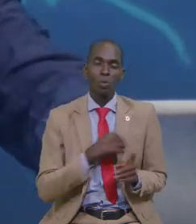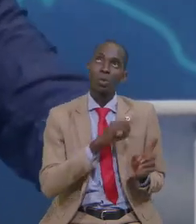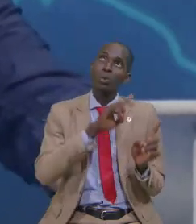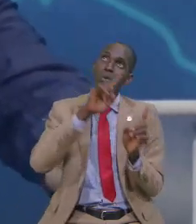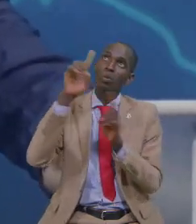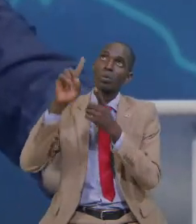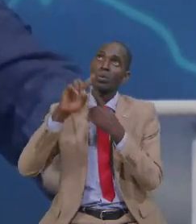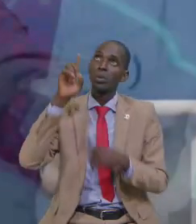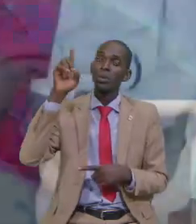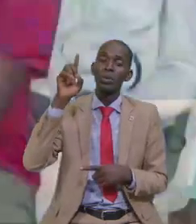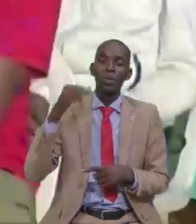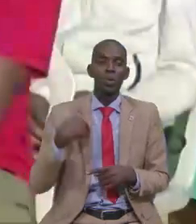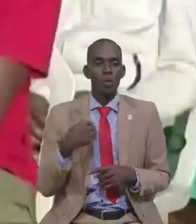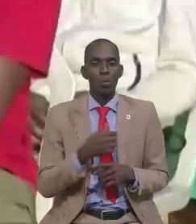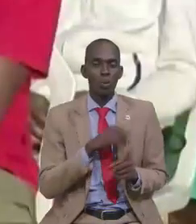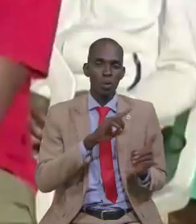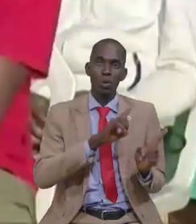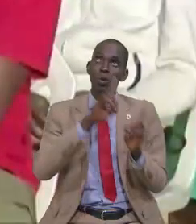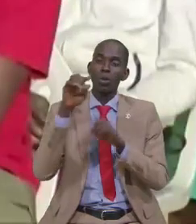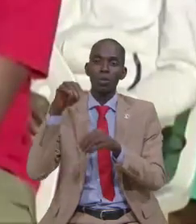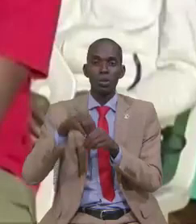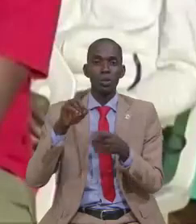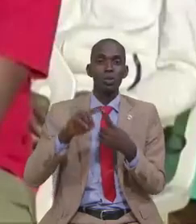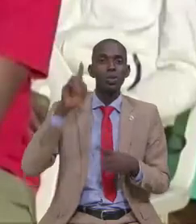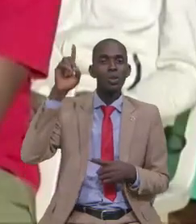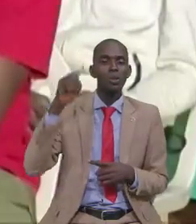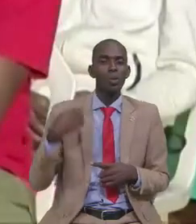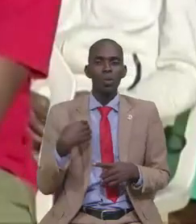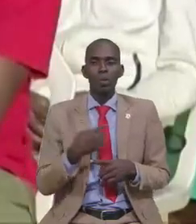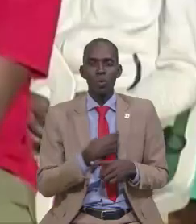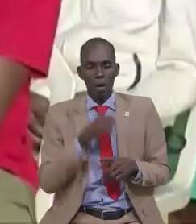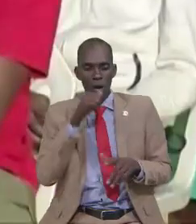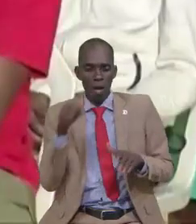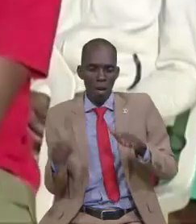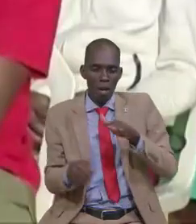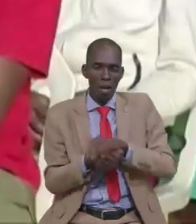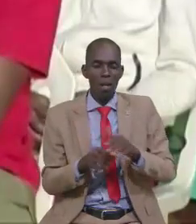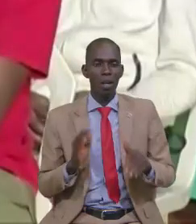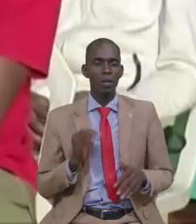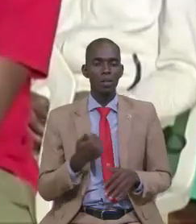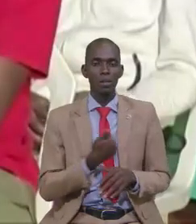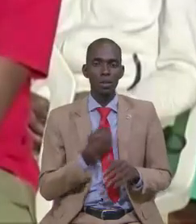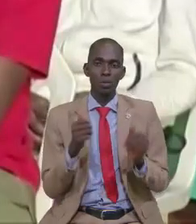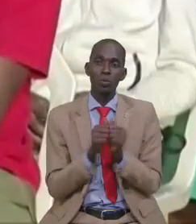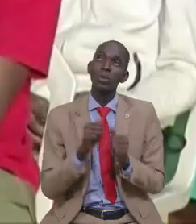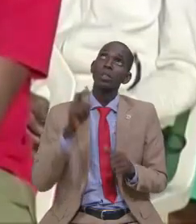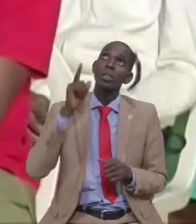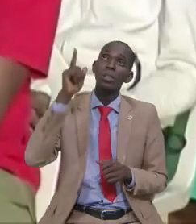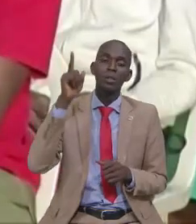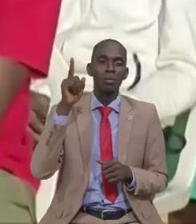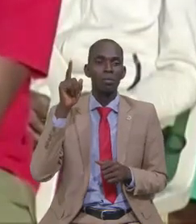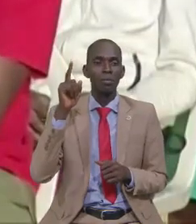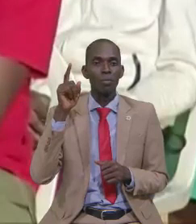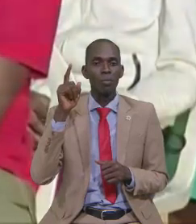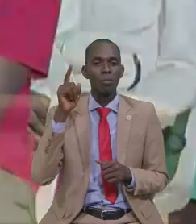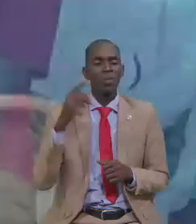We come into him. We envelop ourselves with him. And as